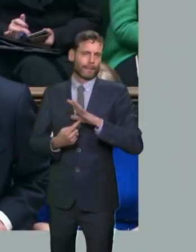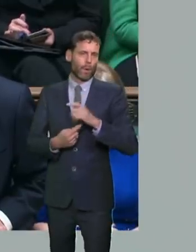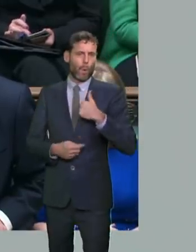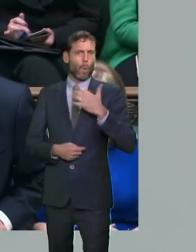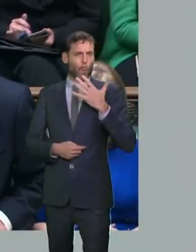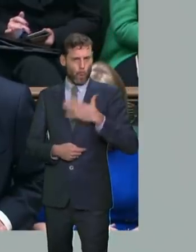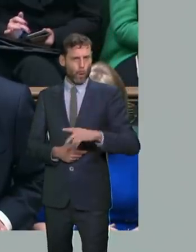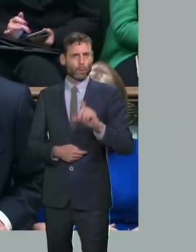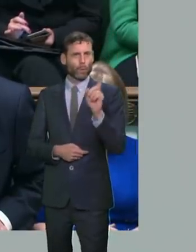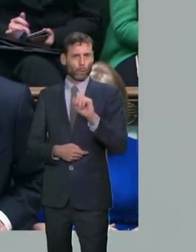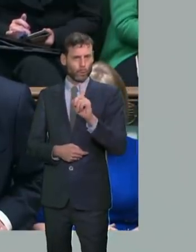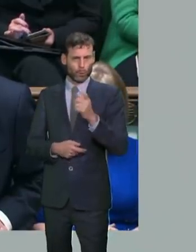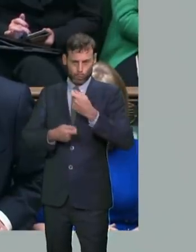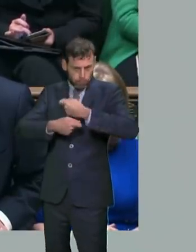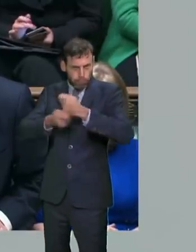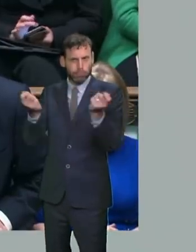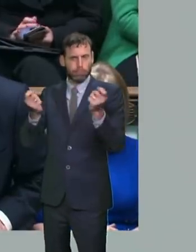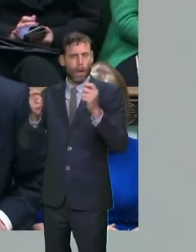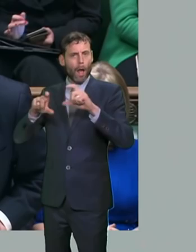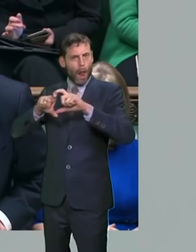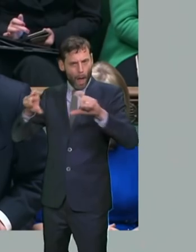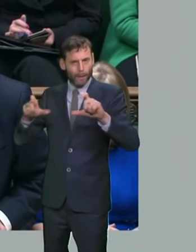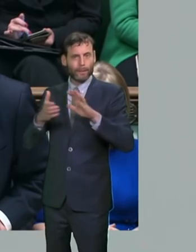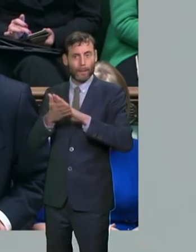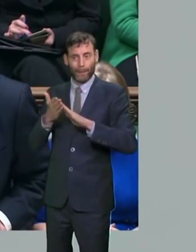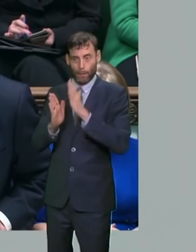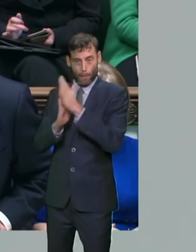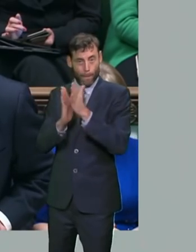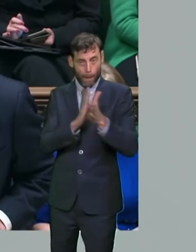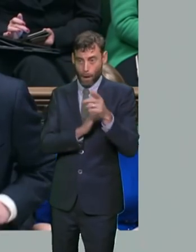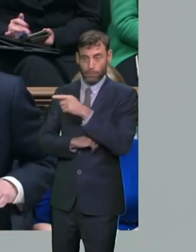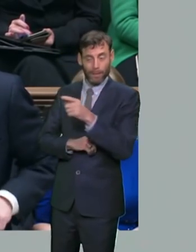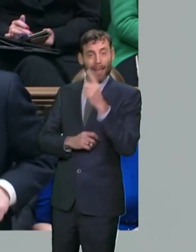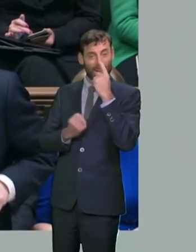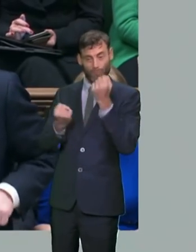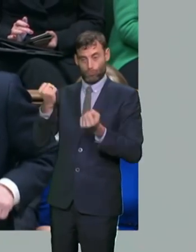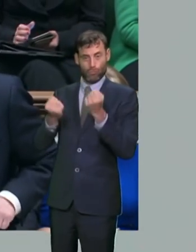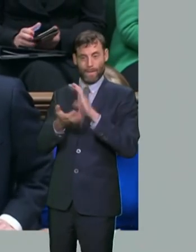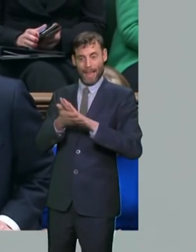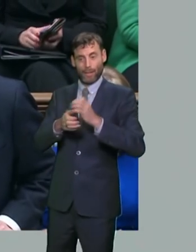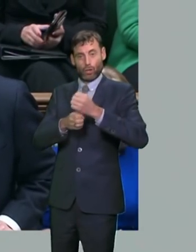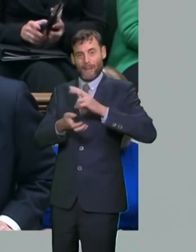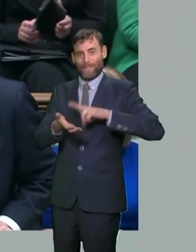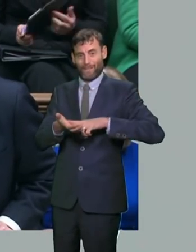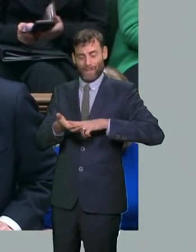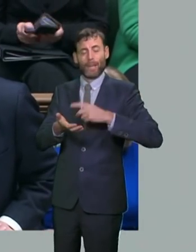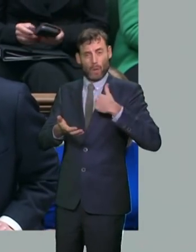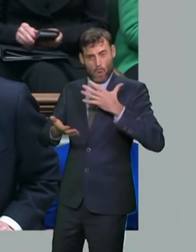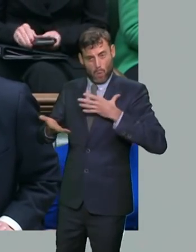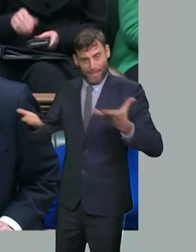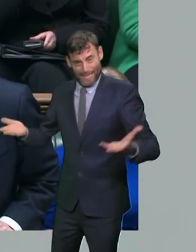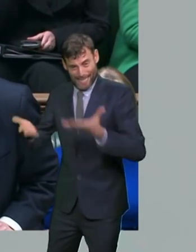is to free up B&E licensing time so that we get more people qualified as HGV drivers. But that cannot compromise road